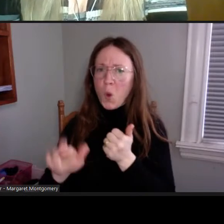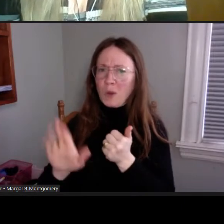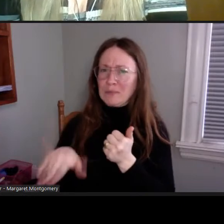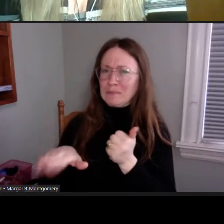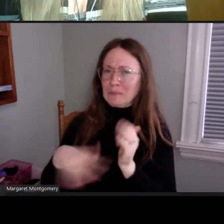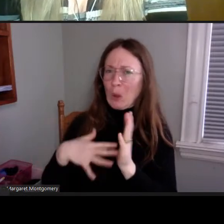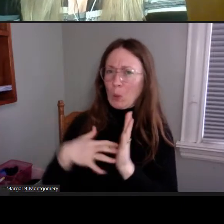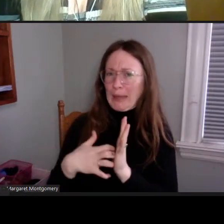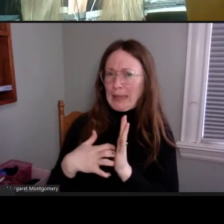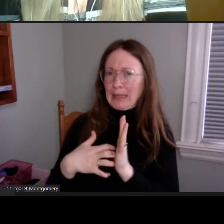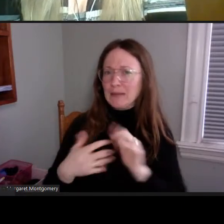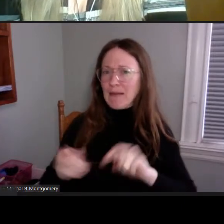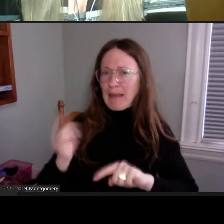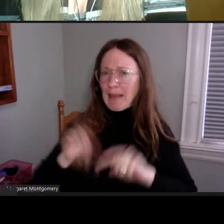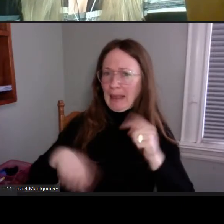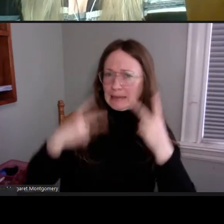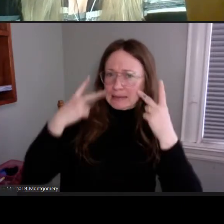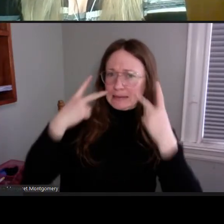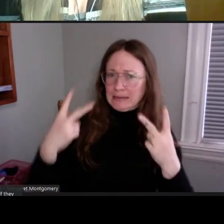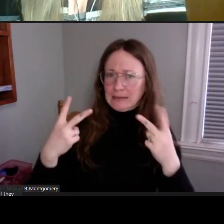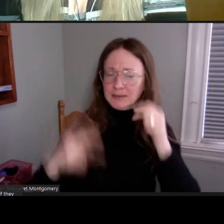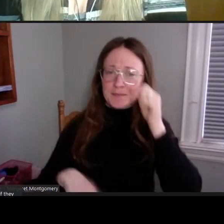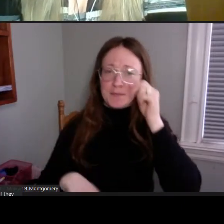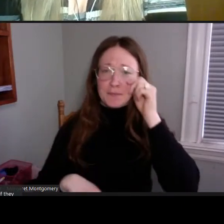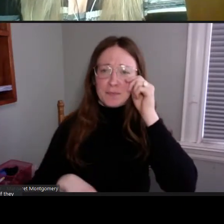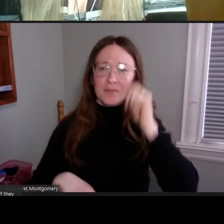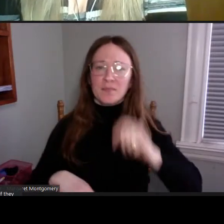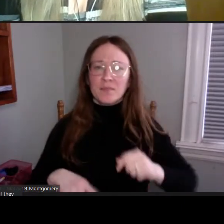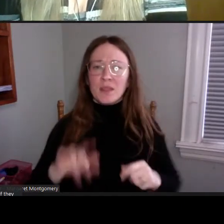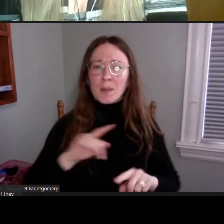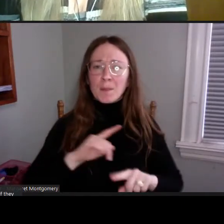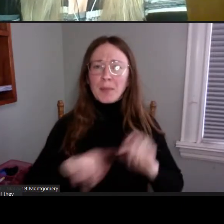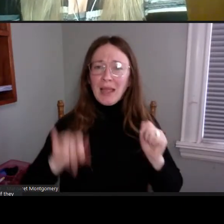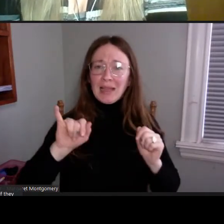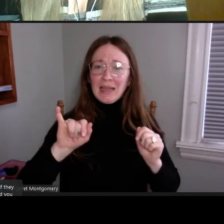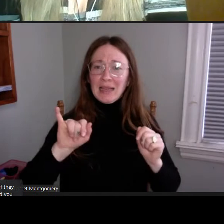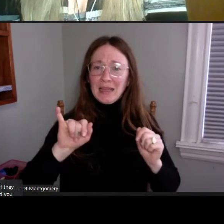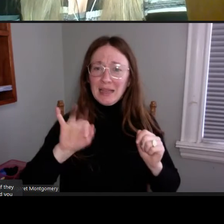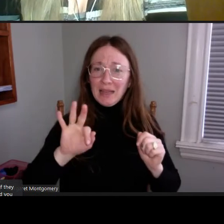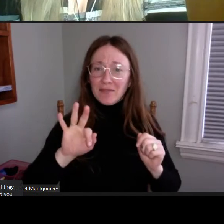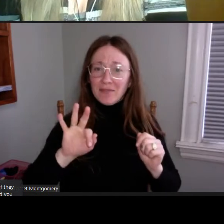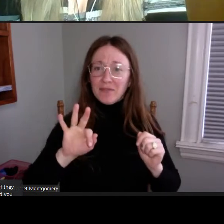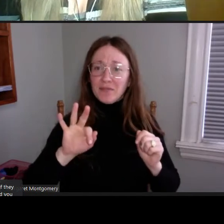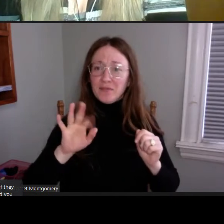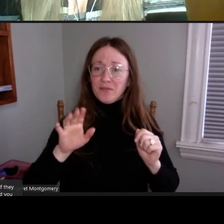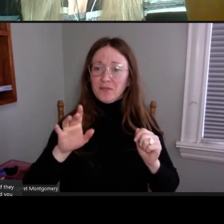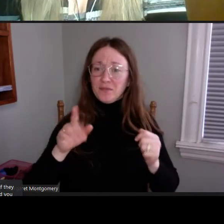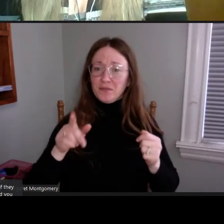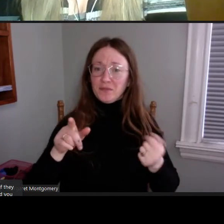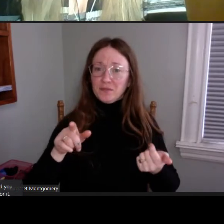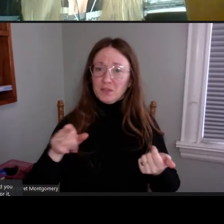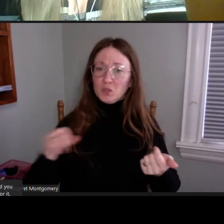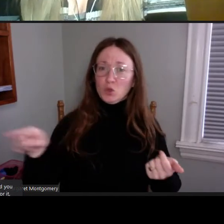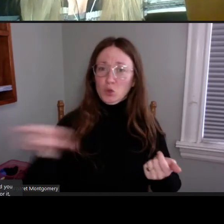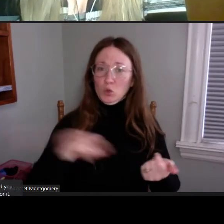would tell you this, that if they come to you and you feel comfortable and you want to try to get some payment for it, go for it. You